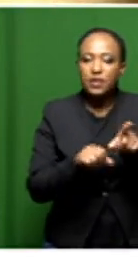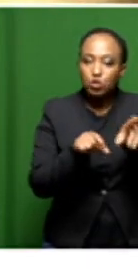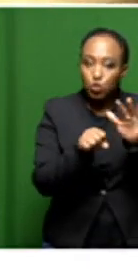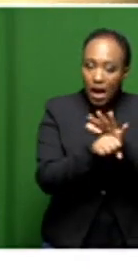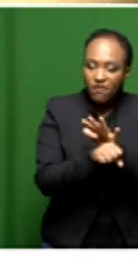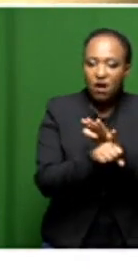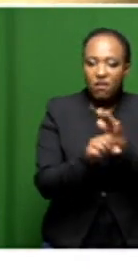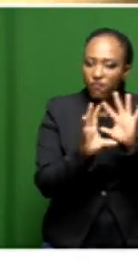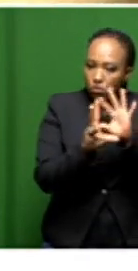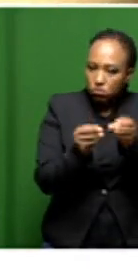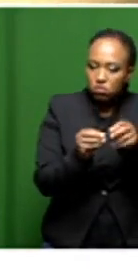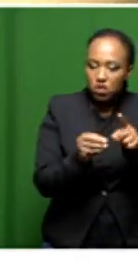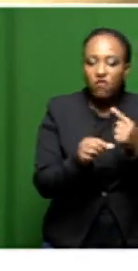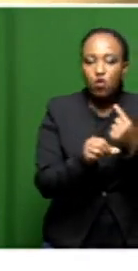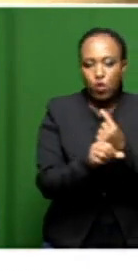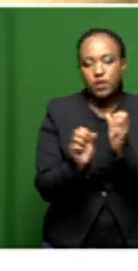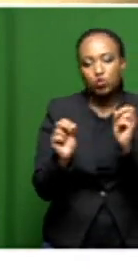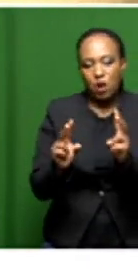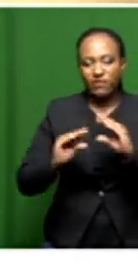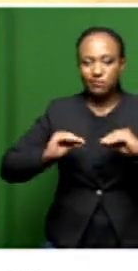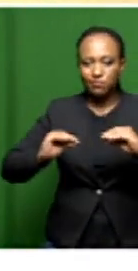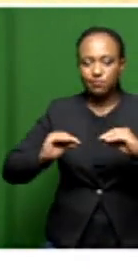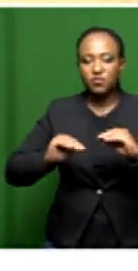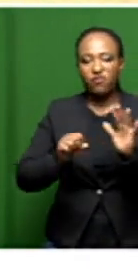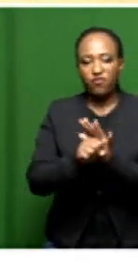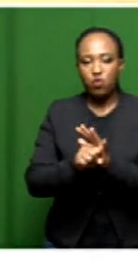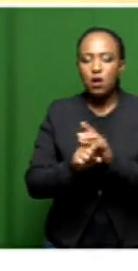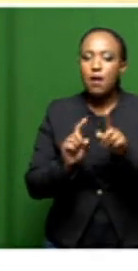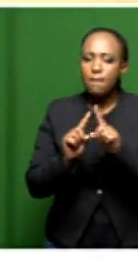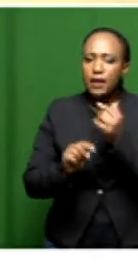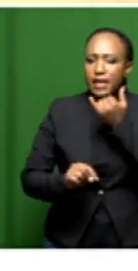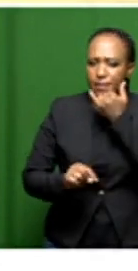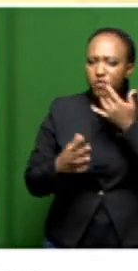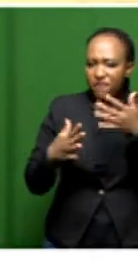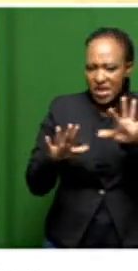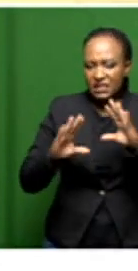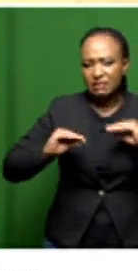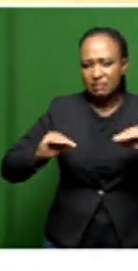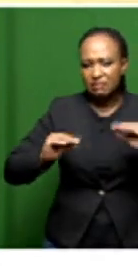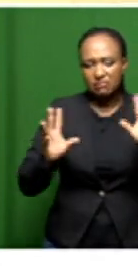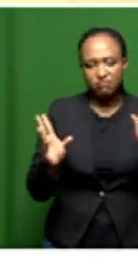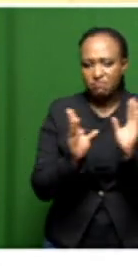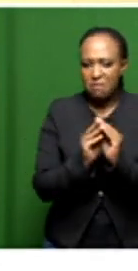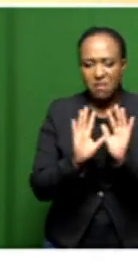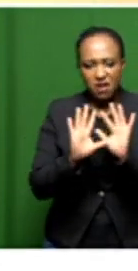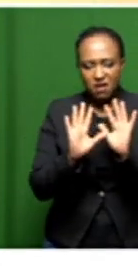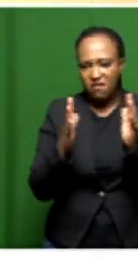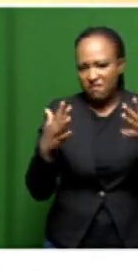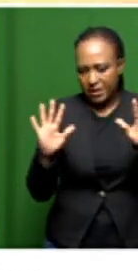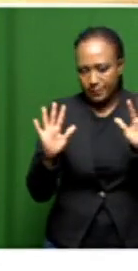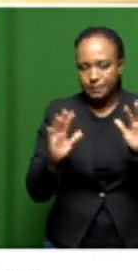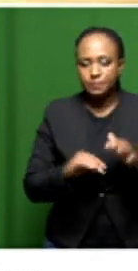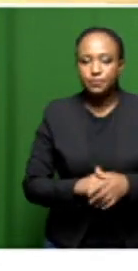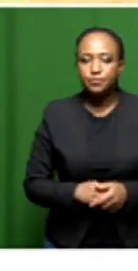the entire curriculum of grade 12. We are happy that we think we managed to cover that particular aspect. We have been